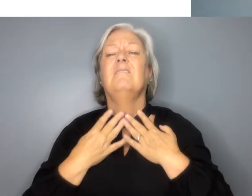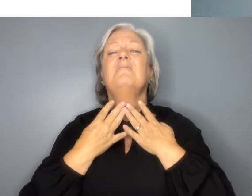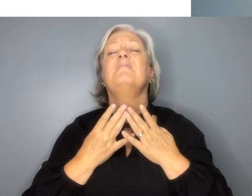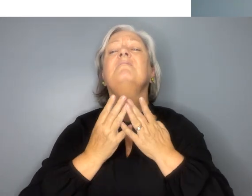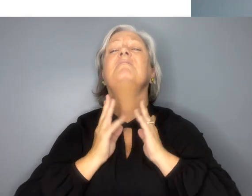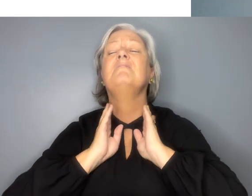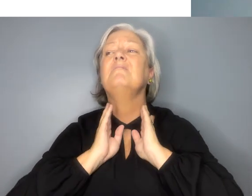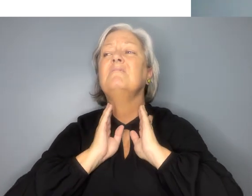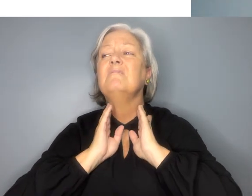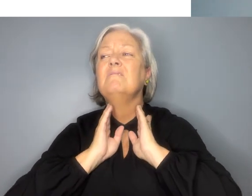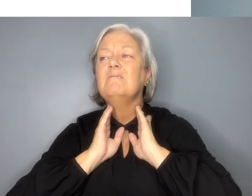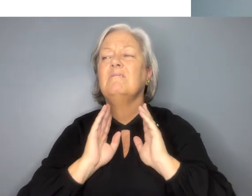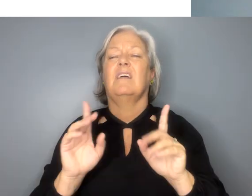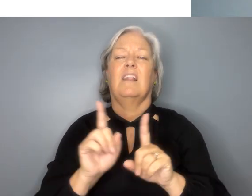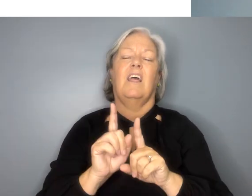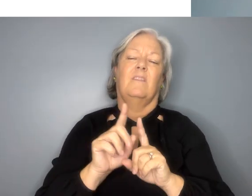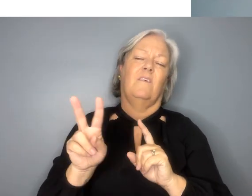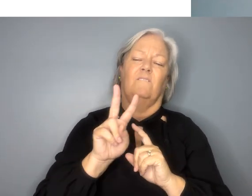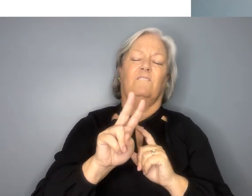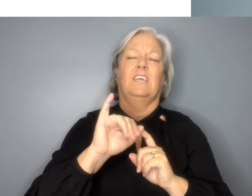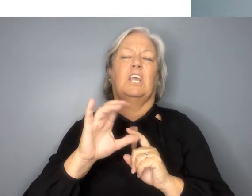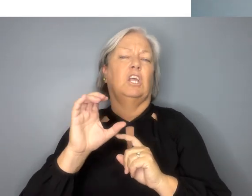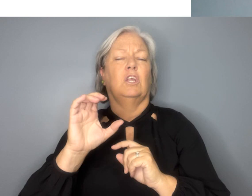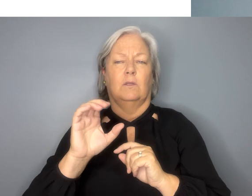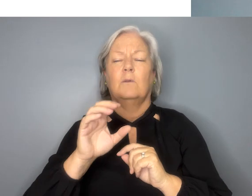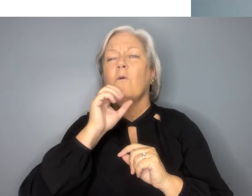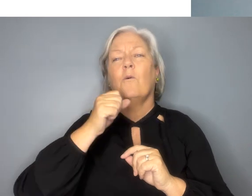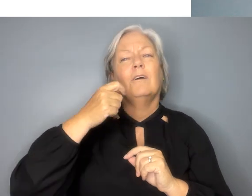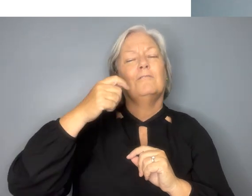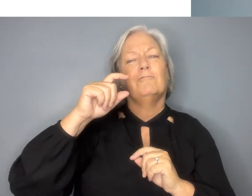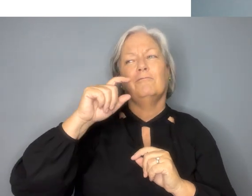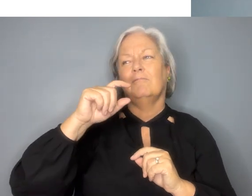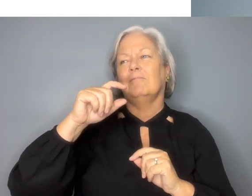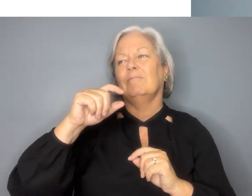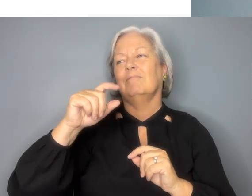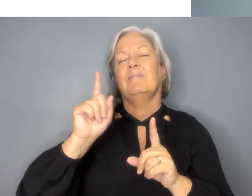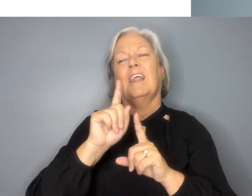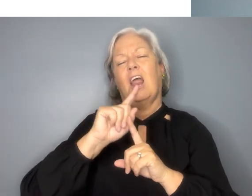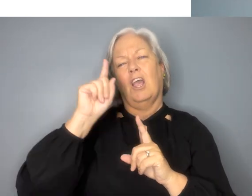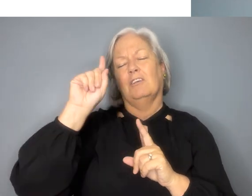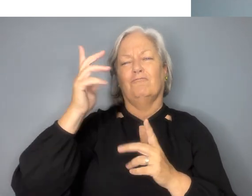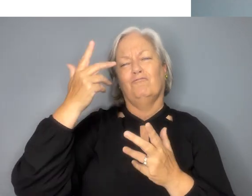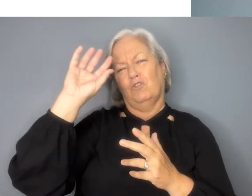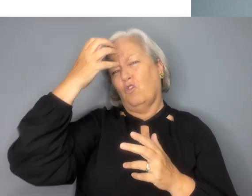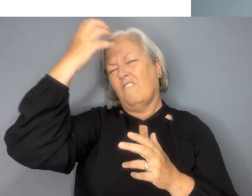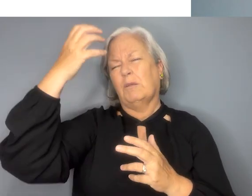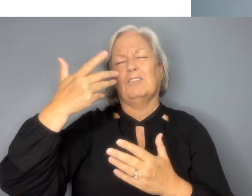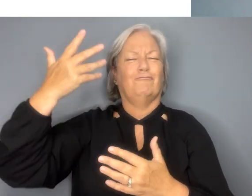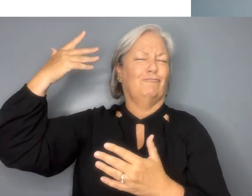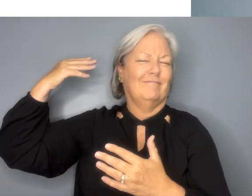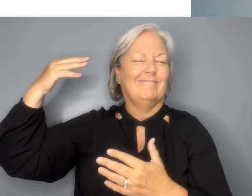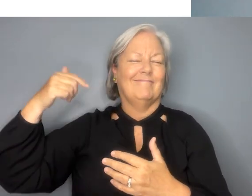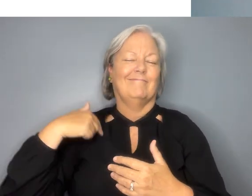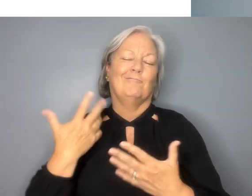top with lace and a high neck like I'm a Victorian governess. But Victorian governess's androgynous queer cousin is kind